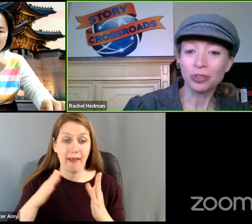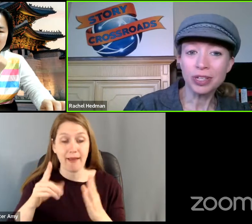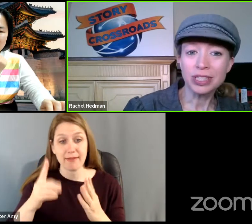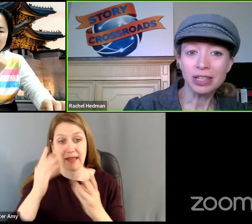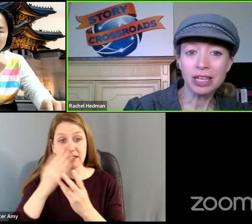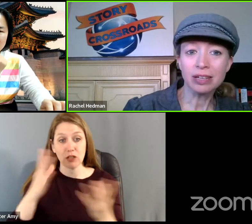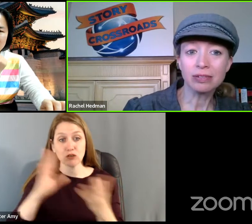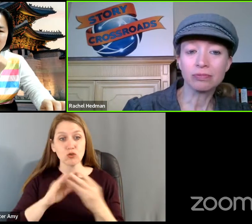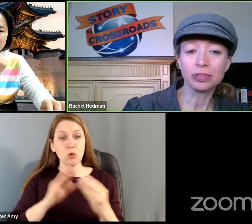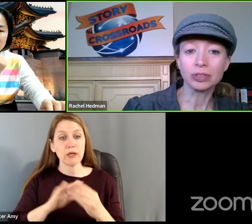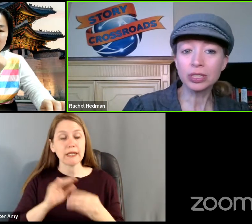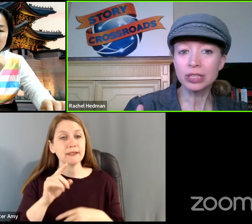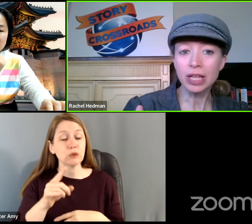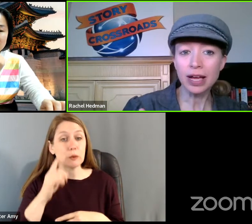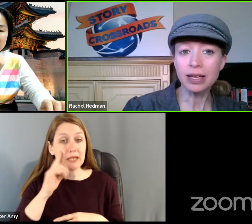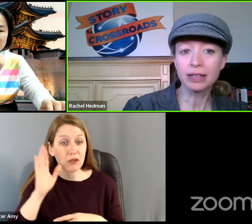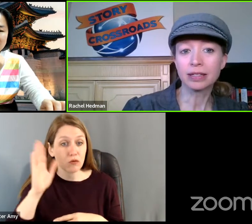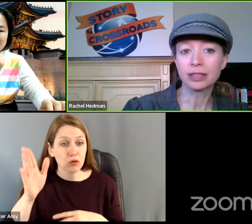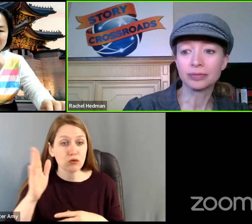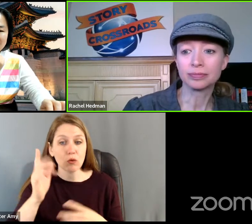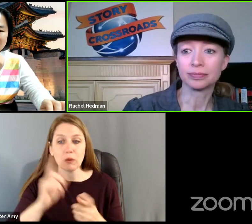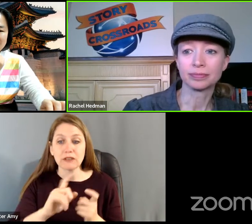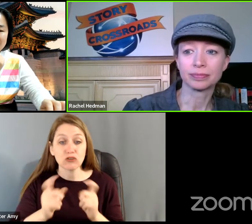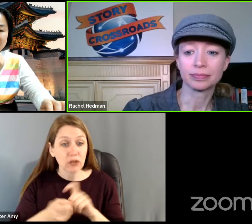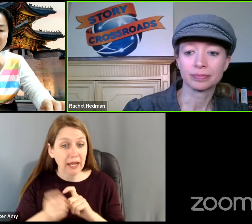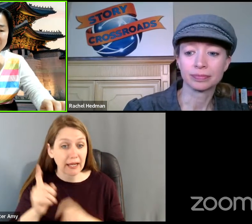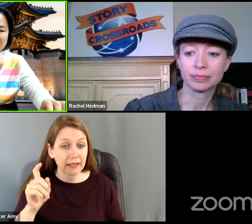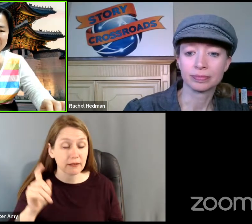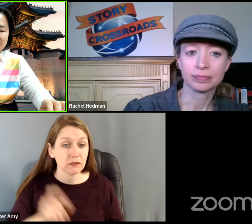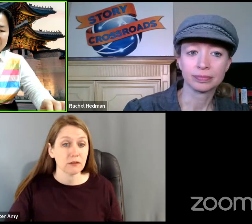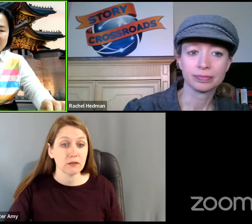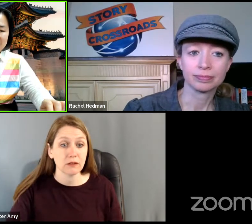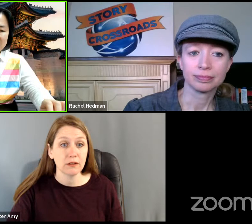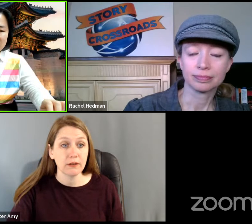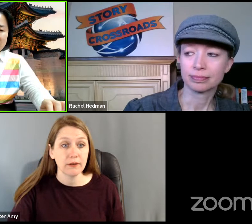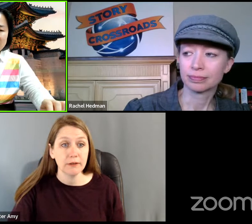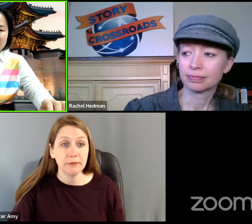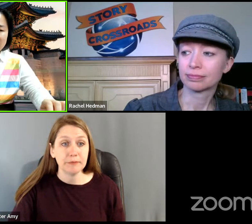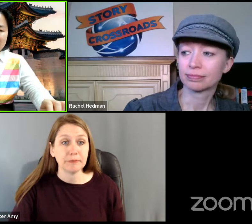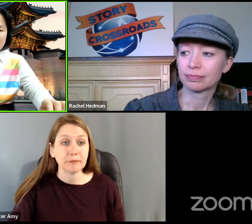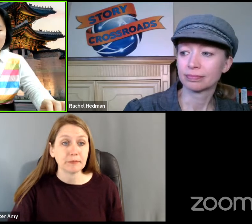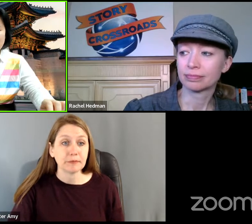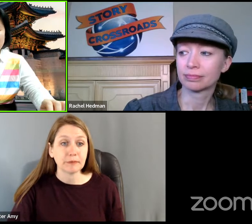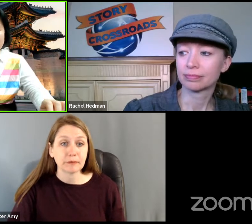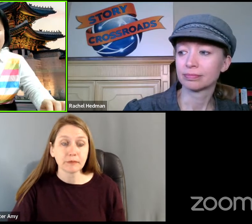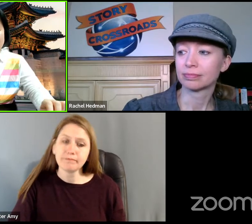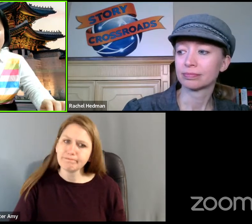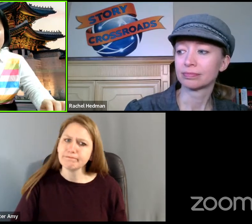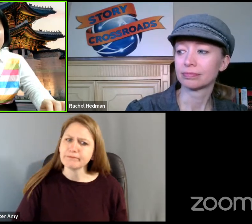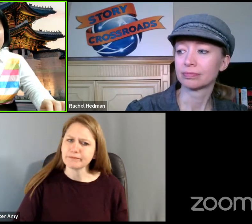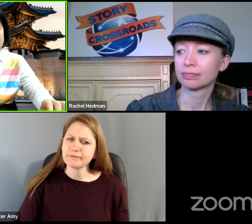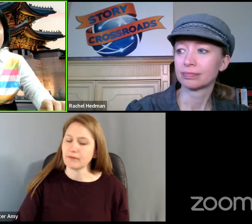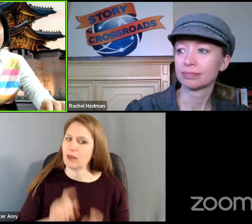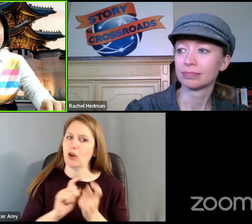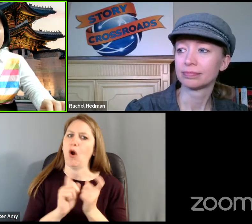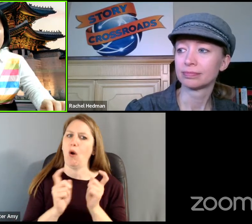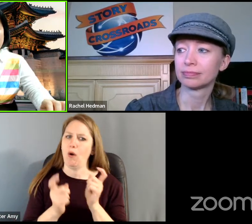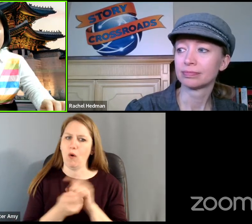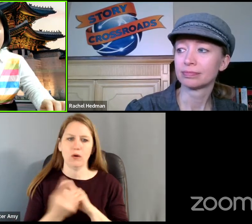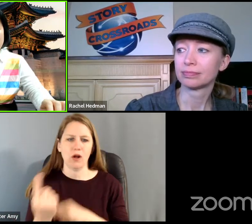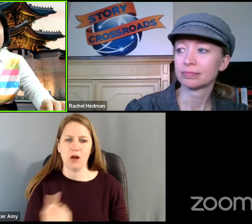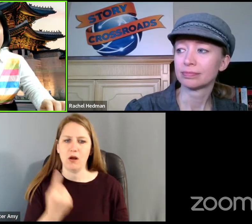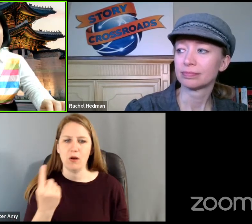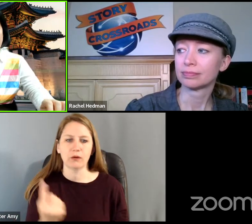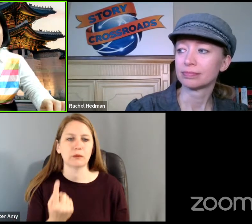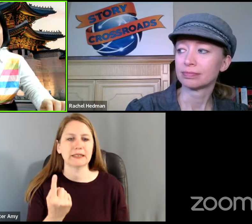Korean storytelling will look like? Uh, they are evolving constantly. I believe